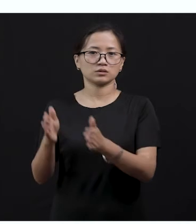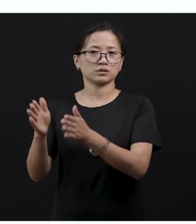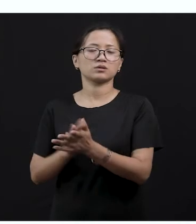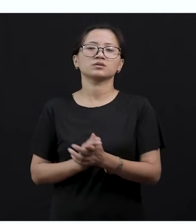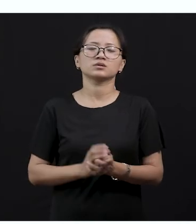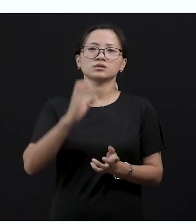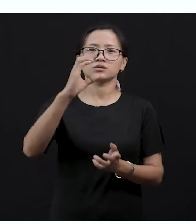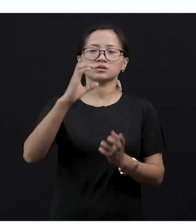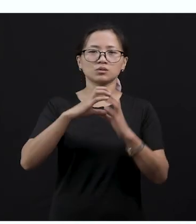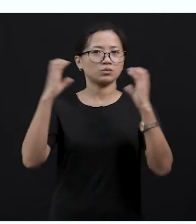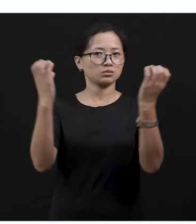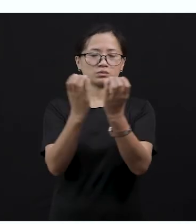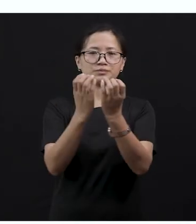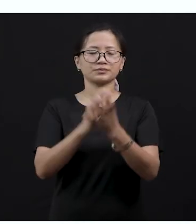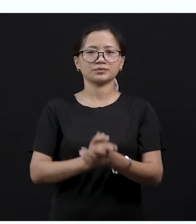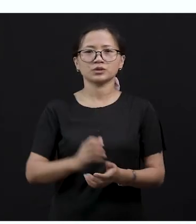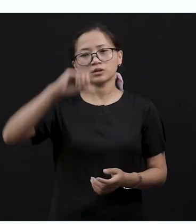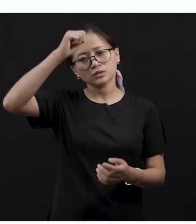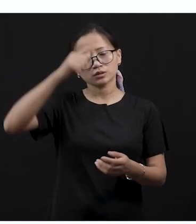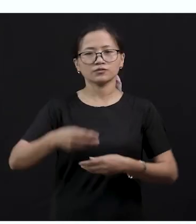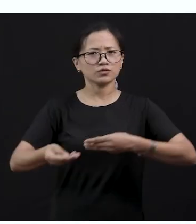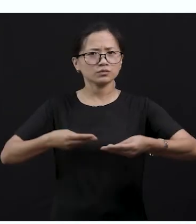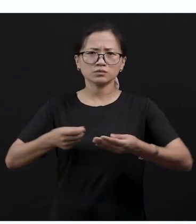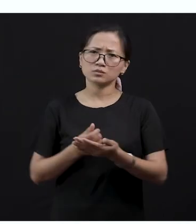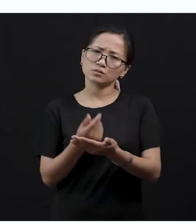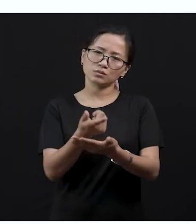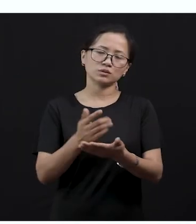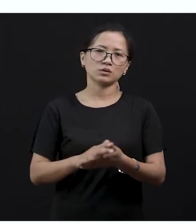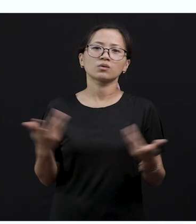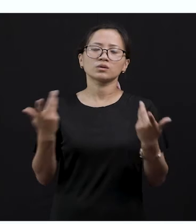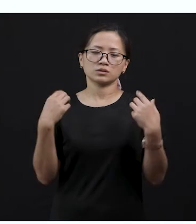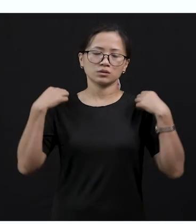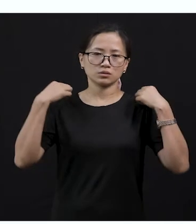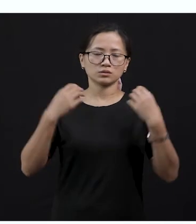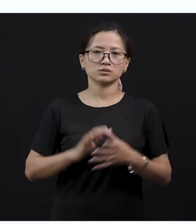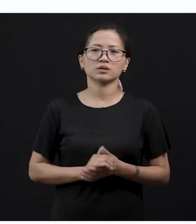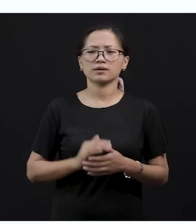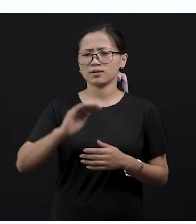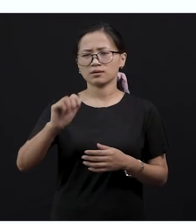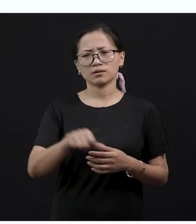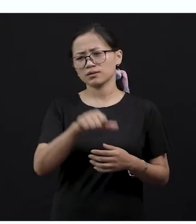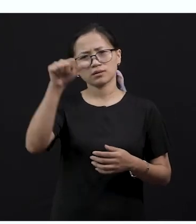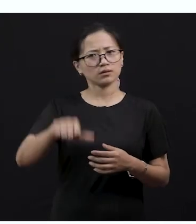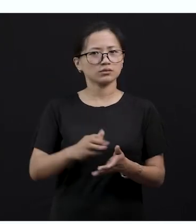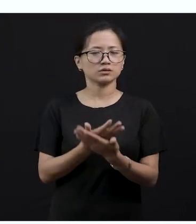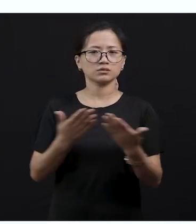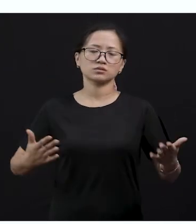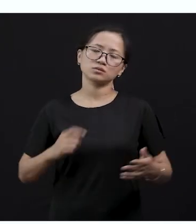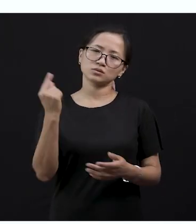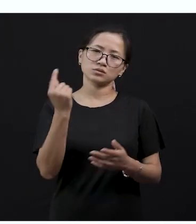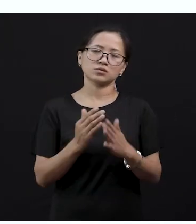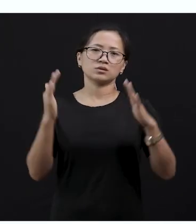own company and the Indians have to buy from them, right? Whether it's the clothes or any things that we use at